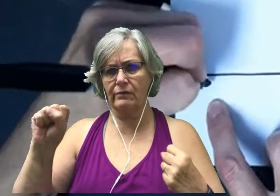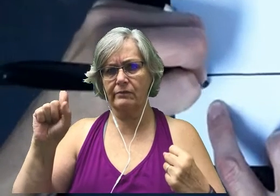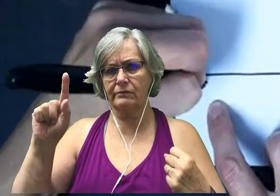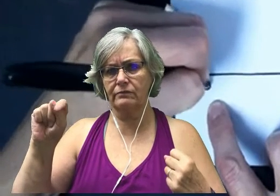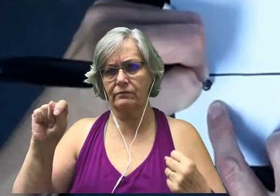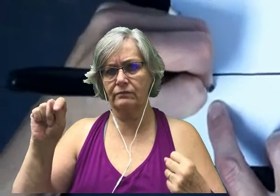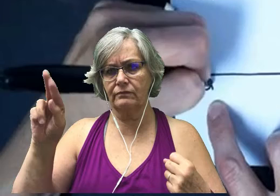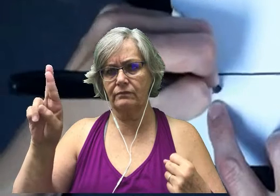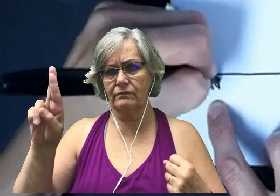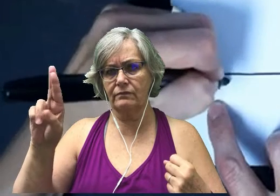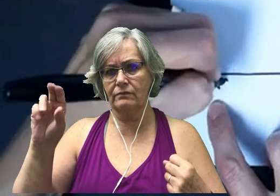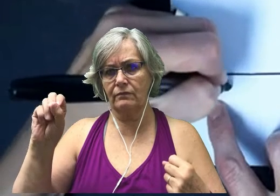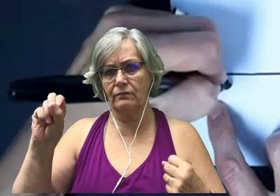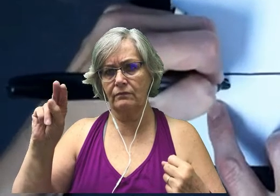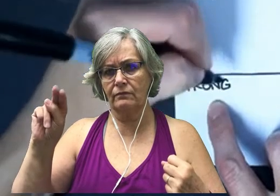strong.